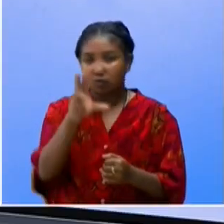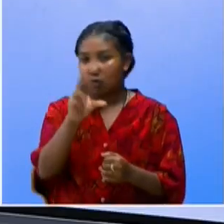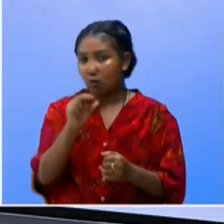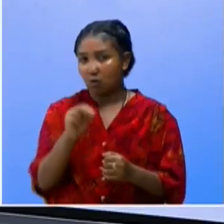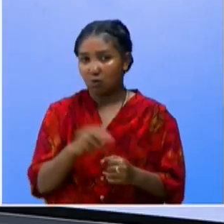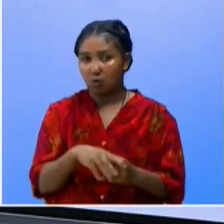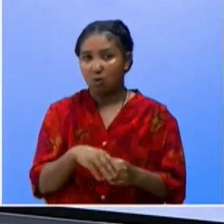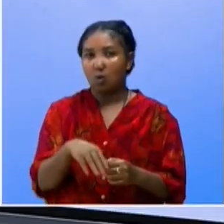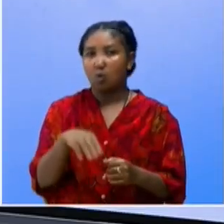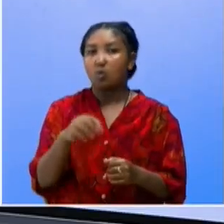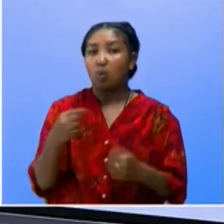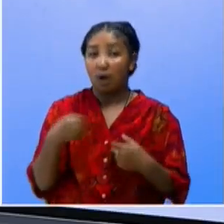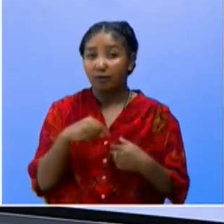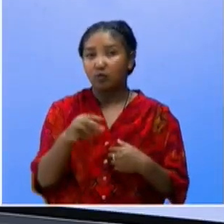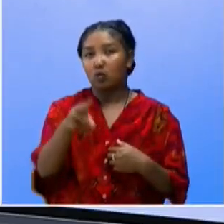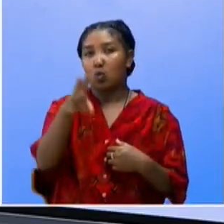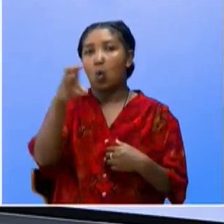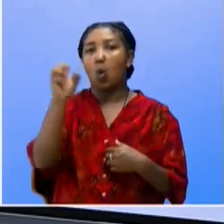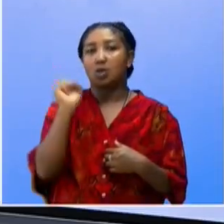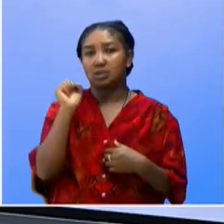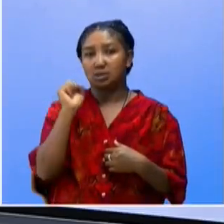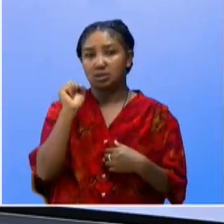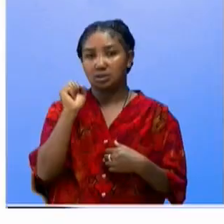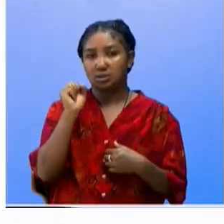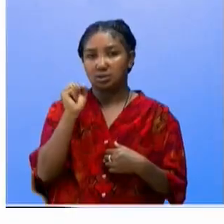No. So we have to use what?